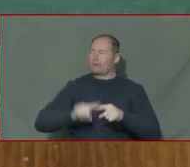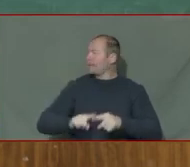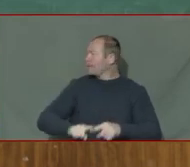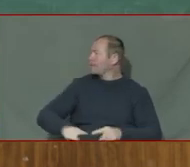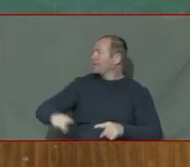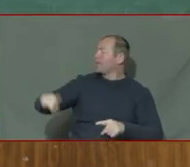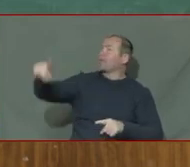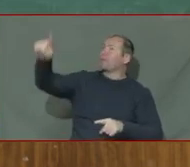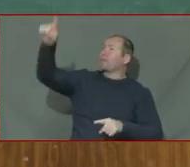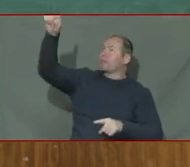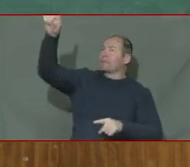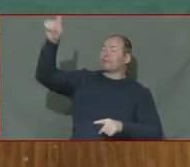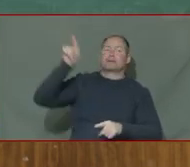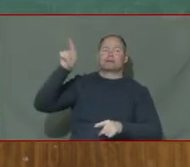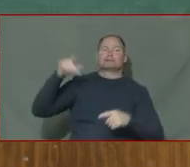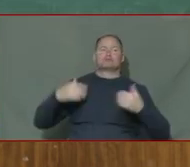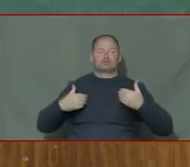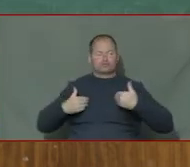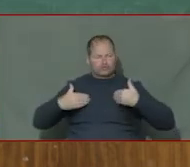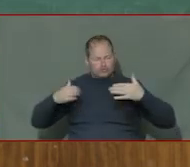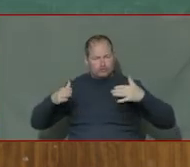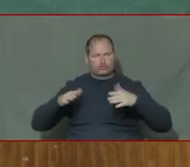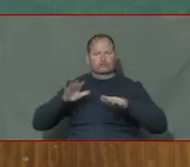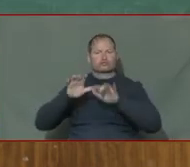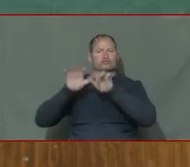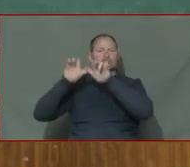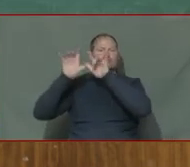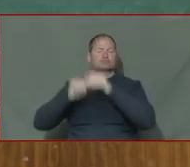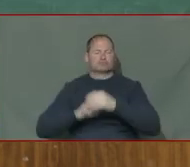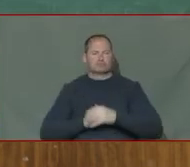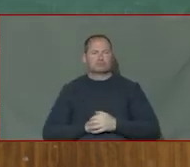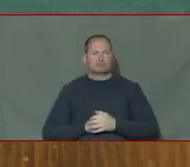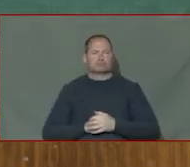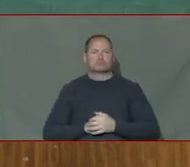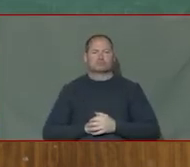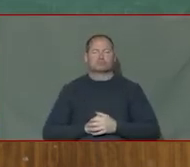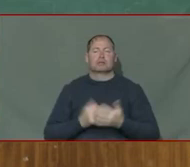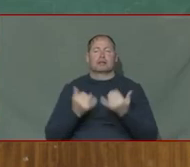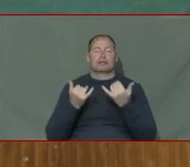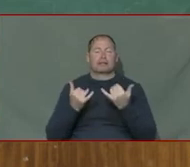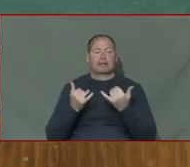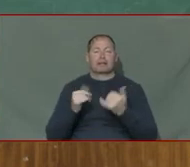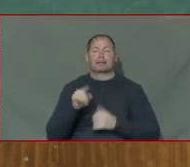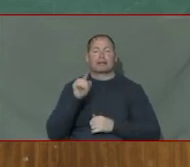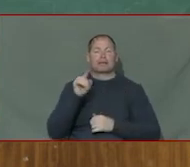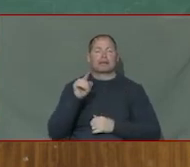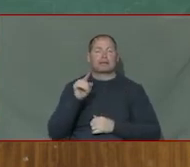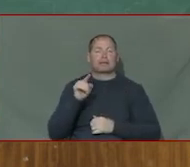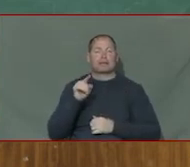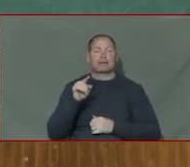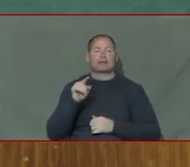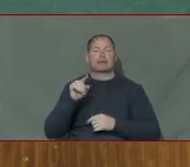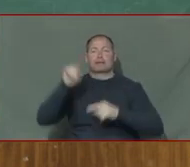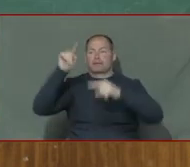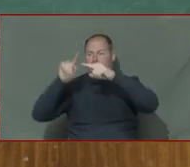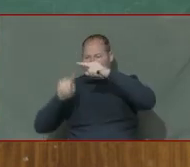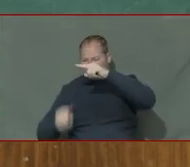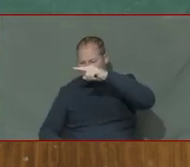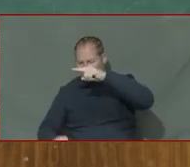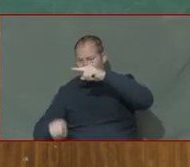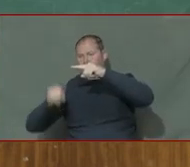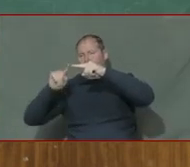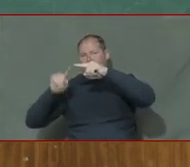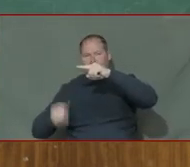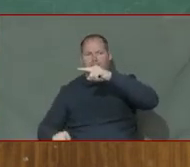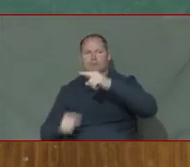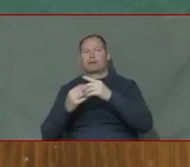he started to crawl. The next thing, how many times did the insect reach the floor? Now people,